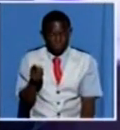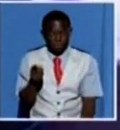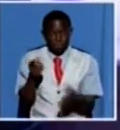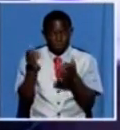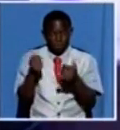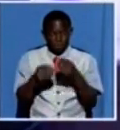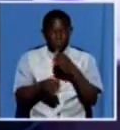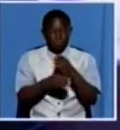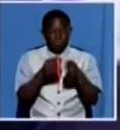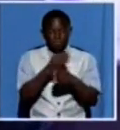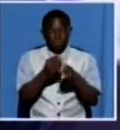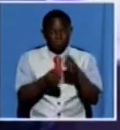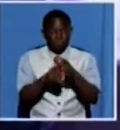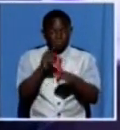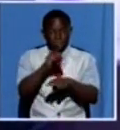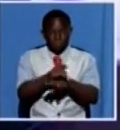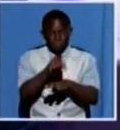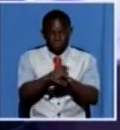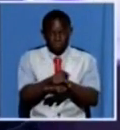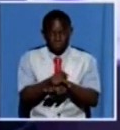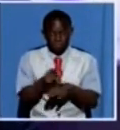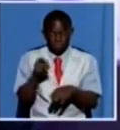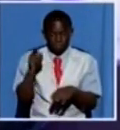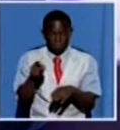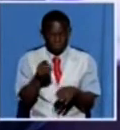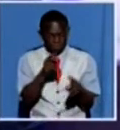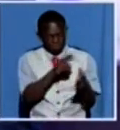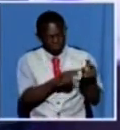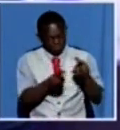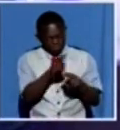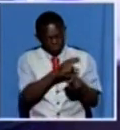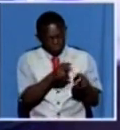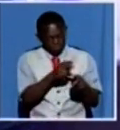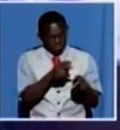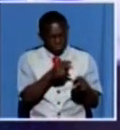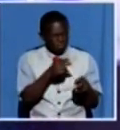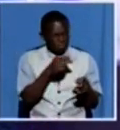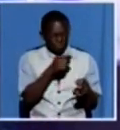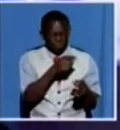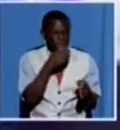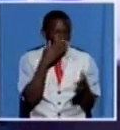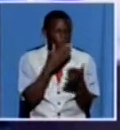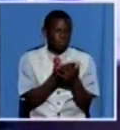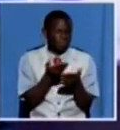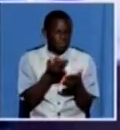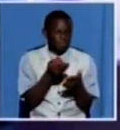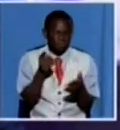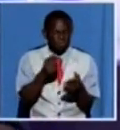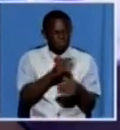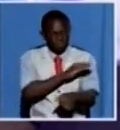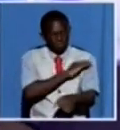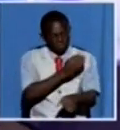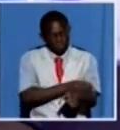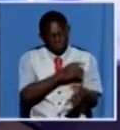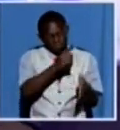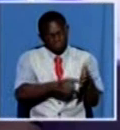the concessionaire, a person that wants to build a house, if you don't agree, you have the power to terminate negotiation. In